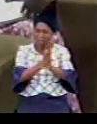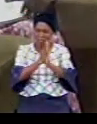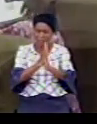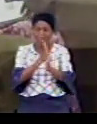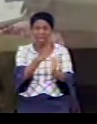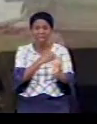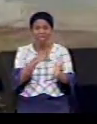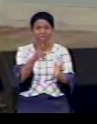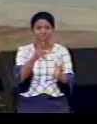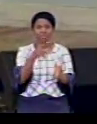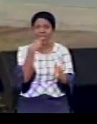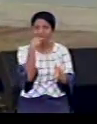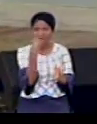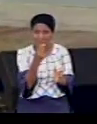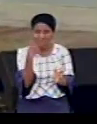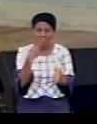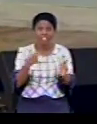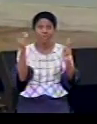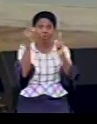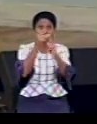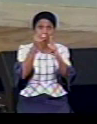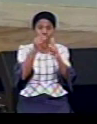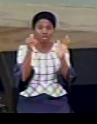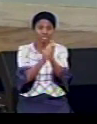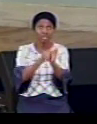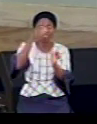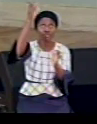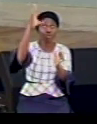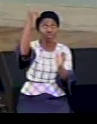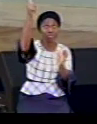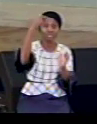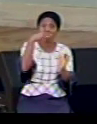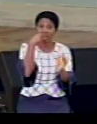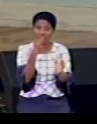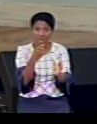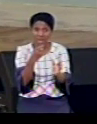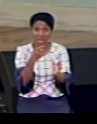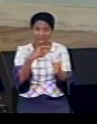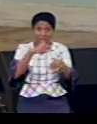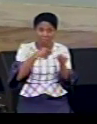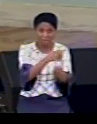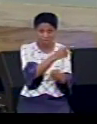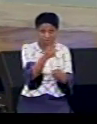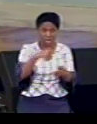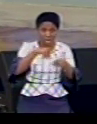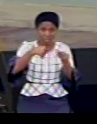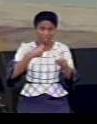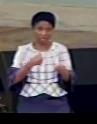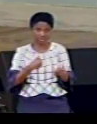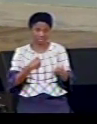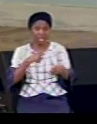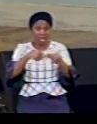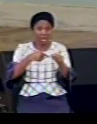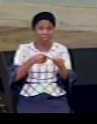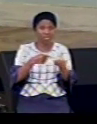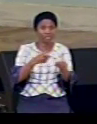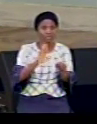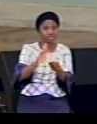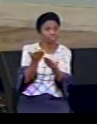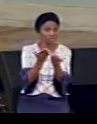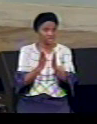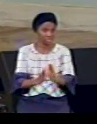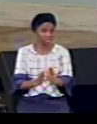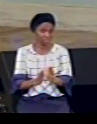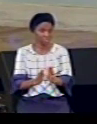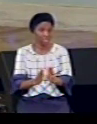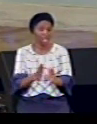you say the word that thou hast spoken concerning me, concerning thy servant,